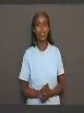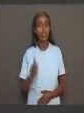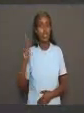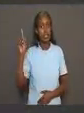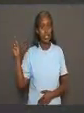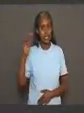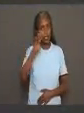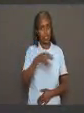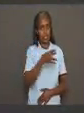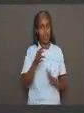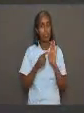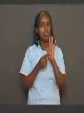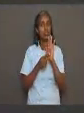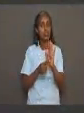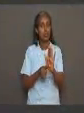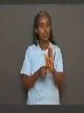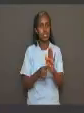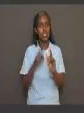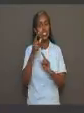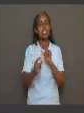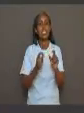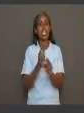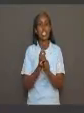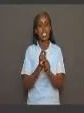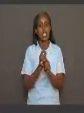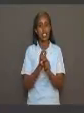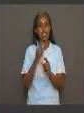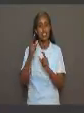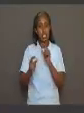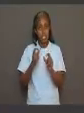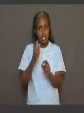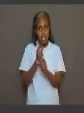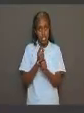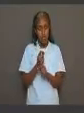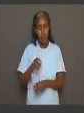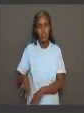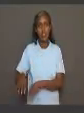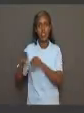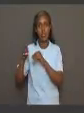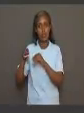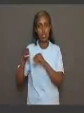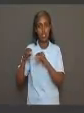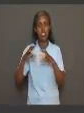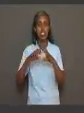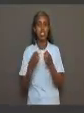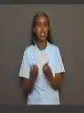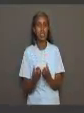This table shows the age in years of students in a